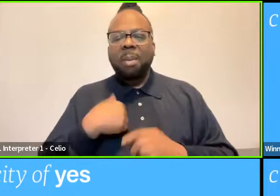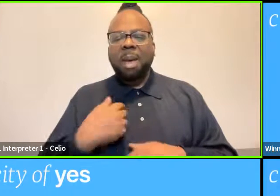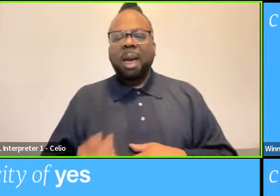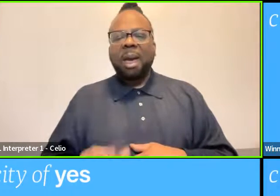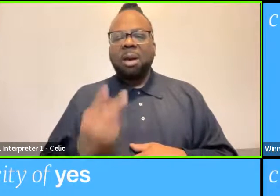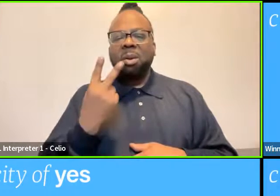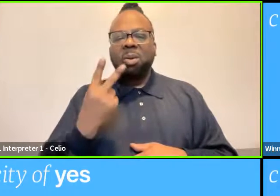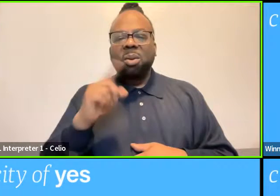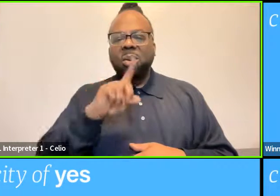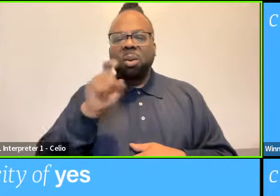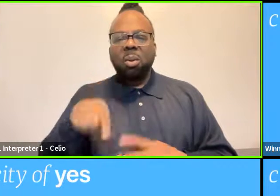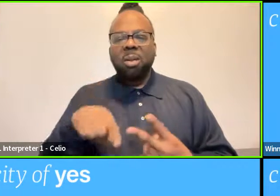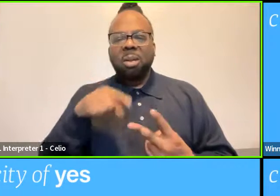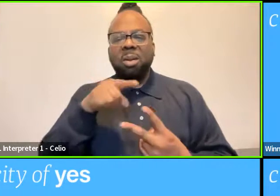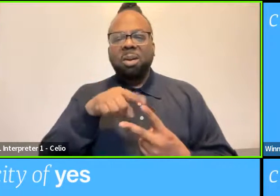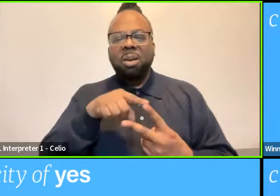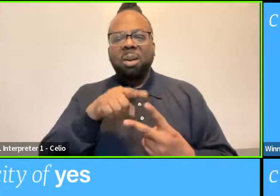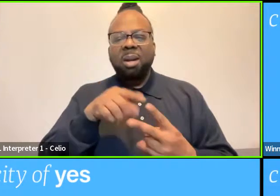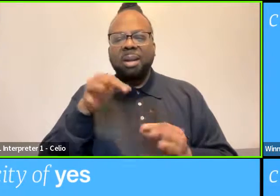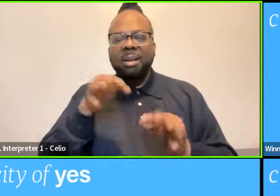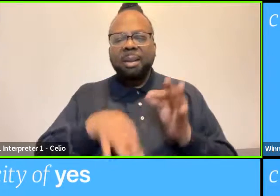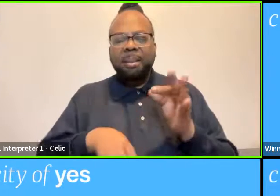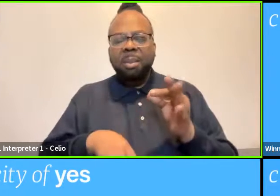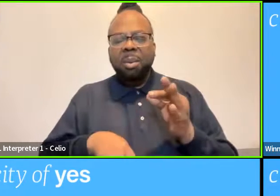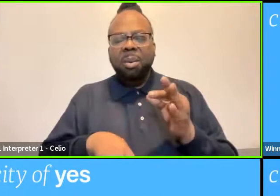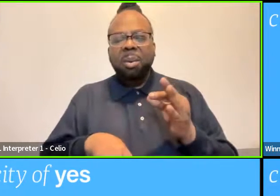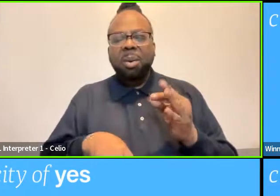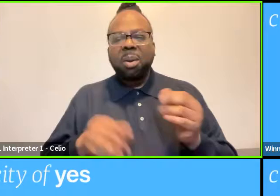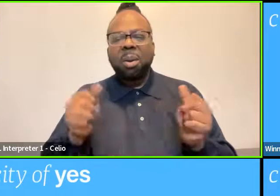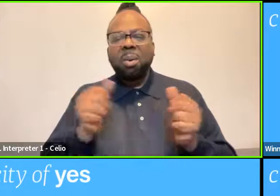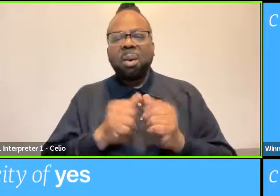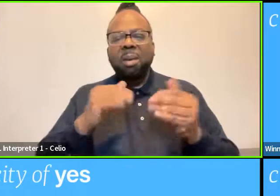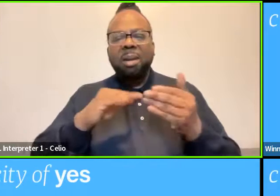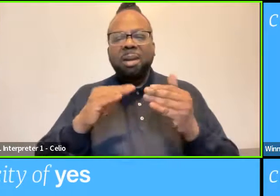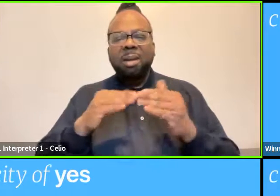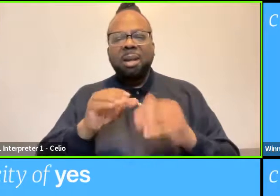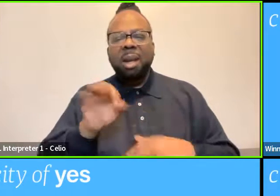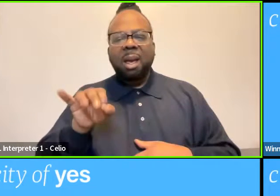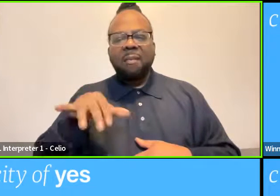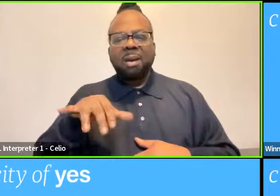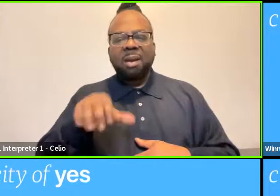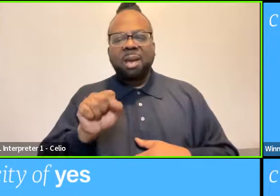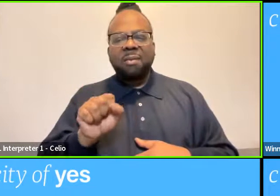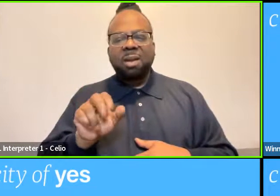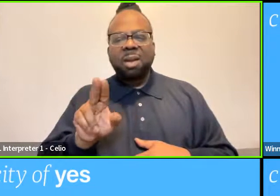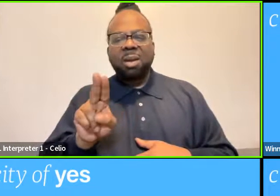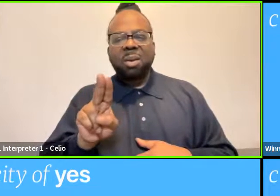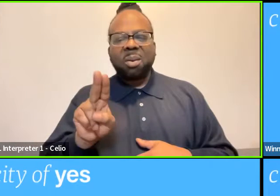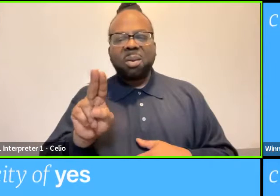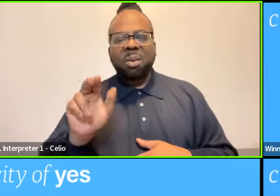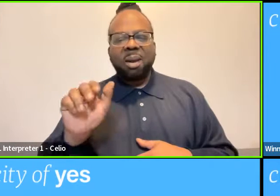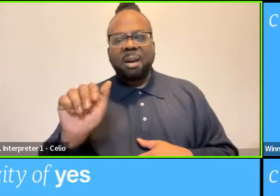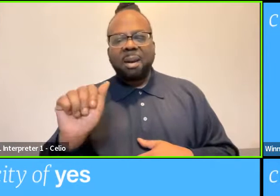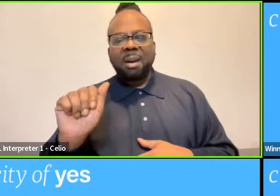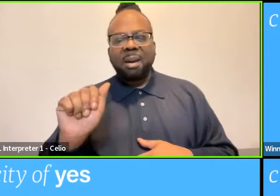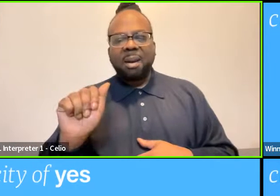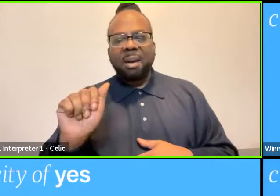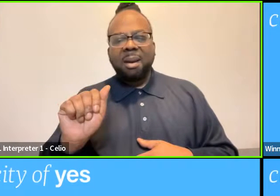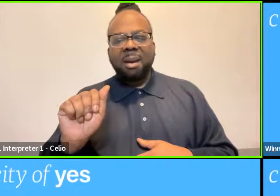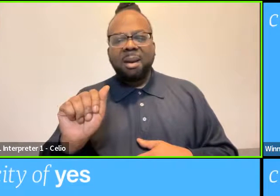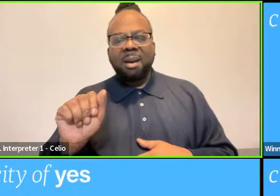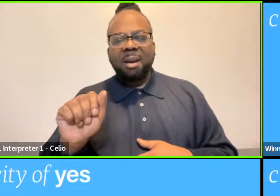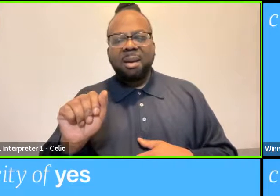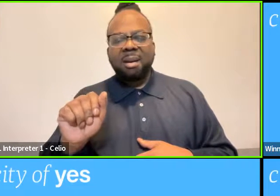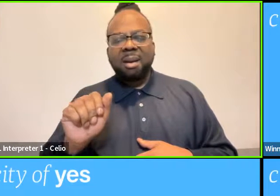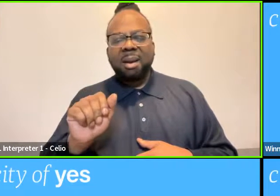questions. One is a simple one. With the City of Yes and the UA, of course now I'm forgetting what it's